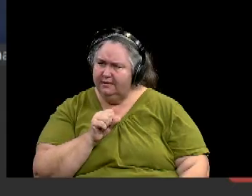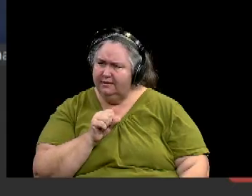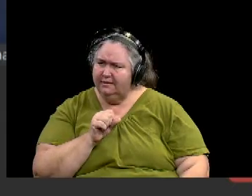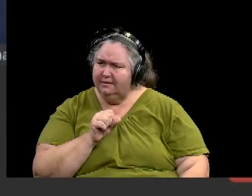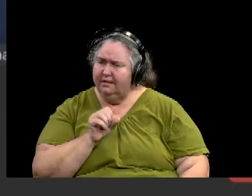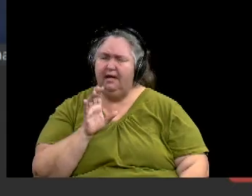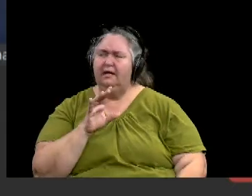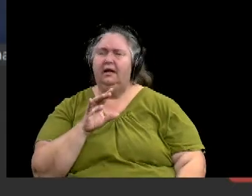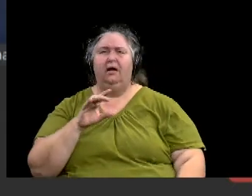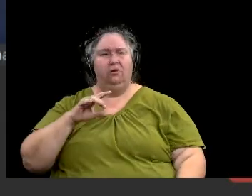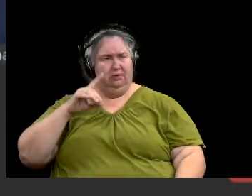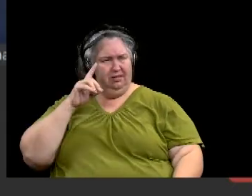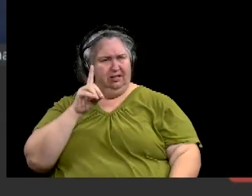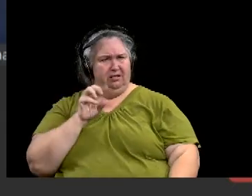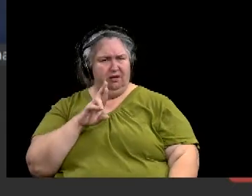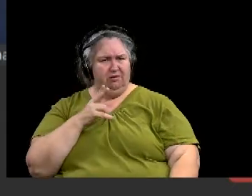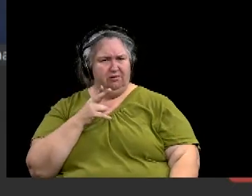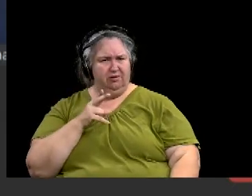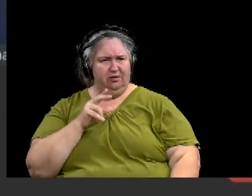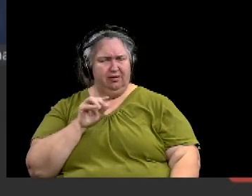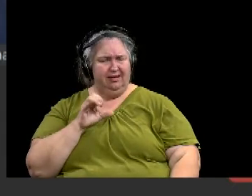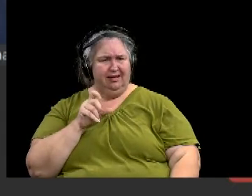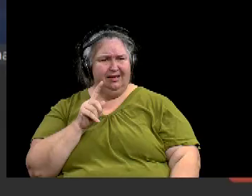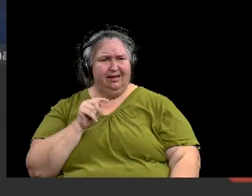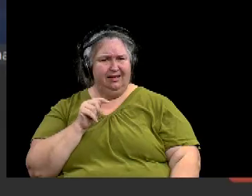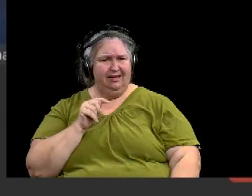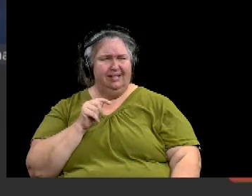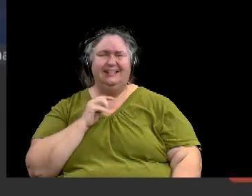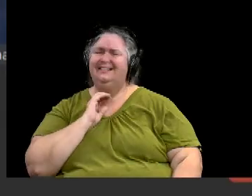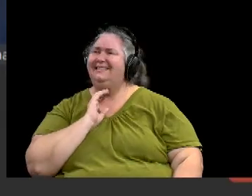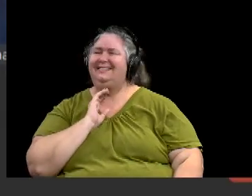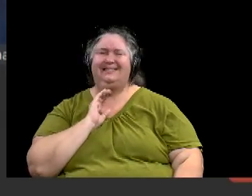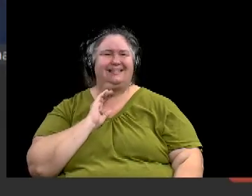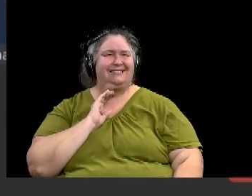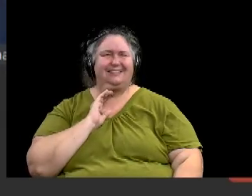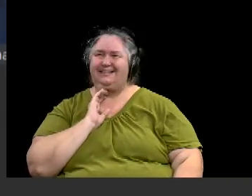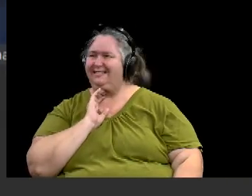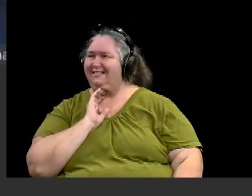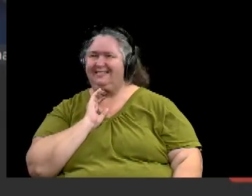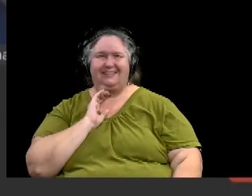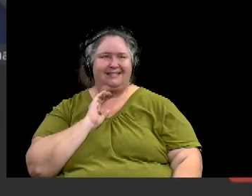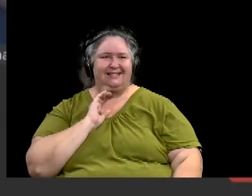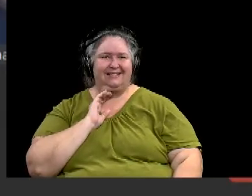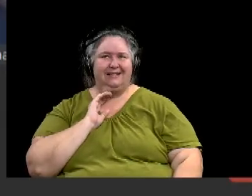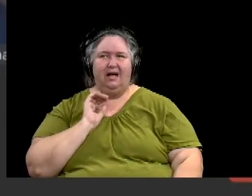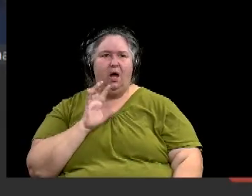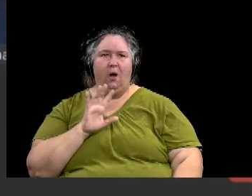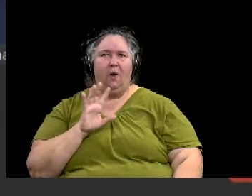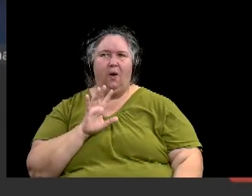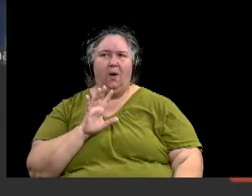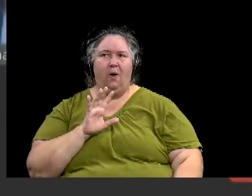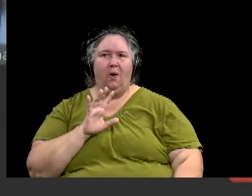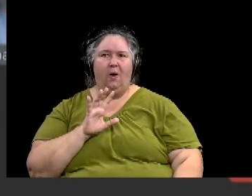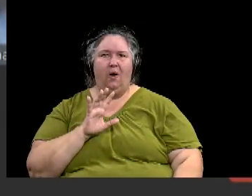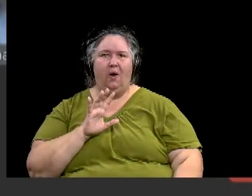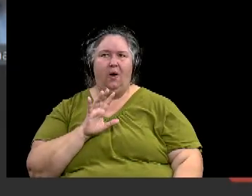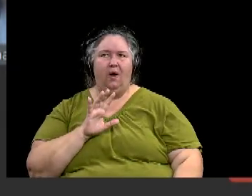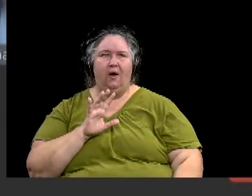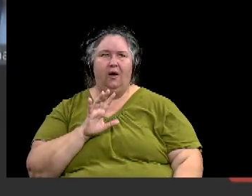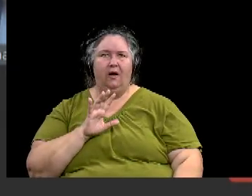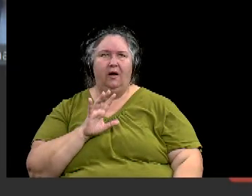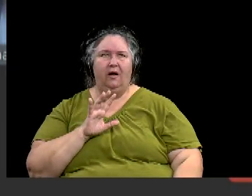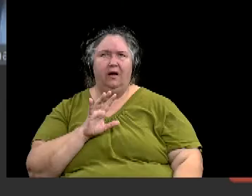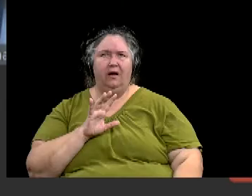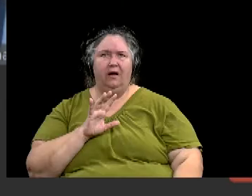Oh, no, I'm fine too, Jackson. Oh goodness, my mic's out too, huh? Or can y'all hear me? We can hear